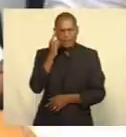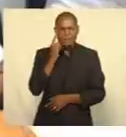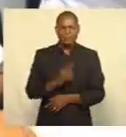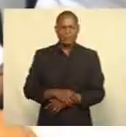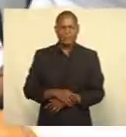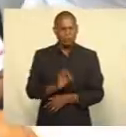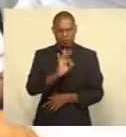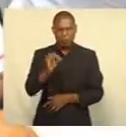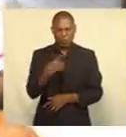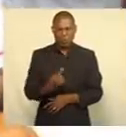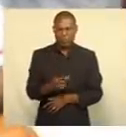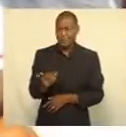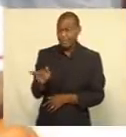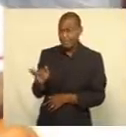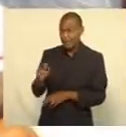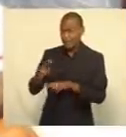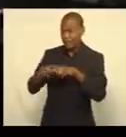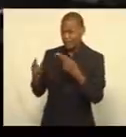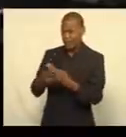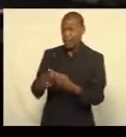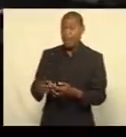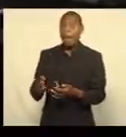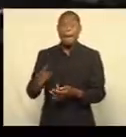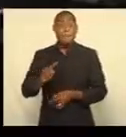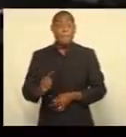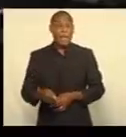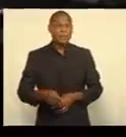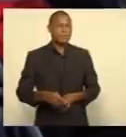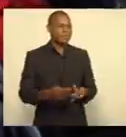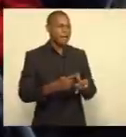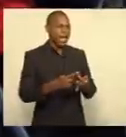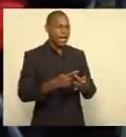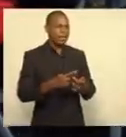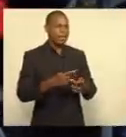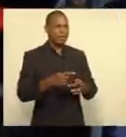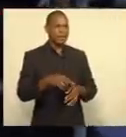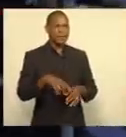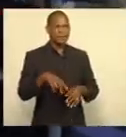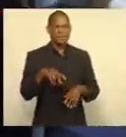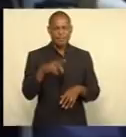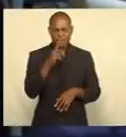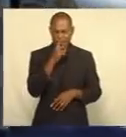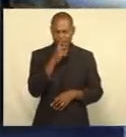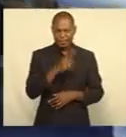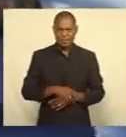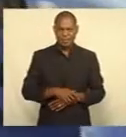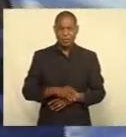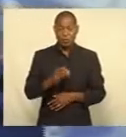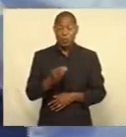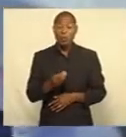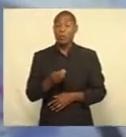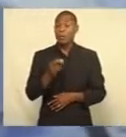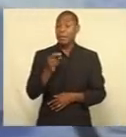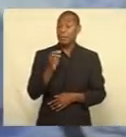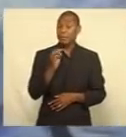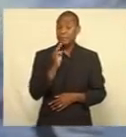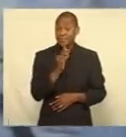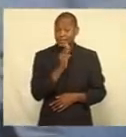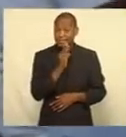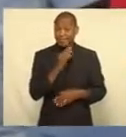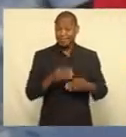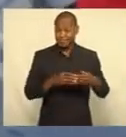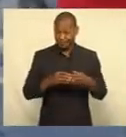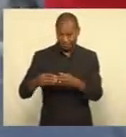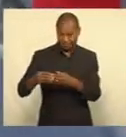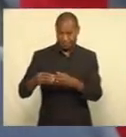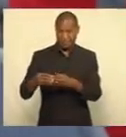affect them, but also affects the decisions of other Fijians as well. Dr. Fong says misleading information about the COVID-19 vaccine can